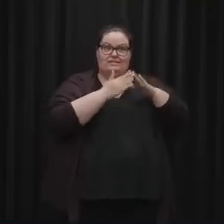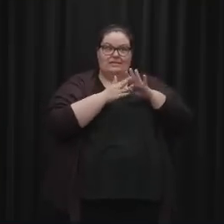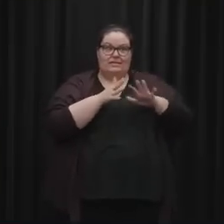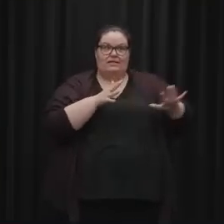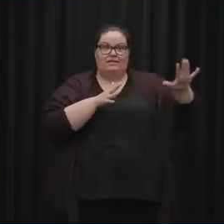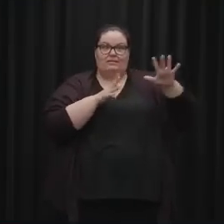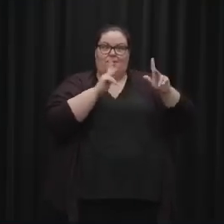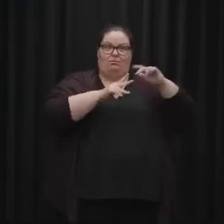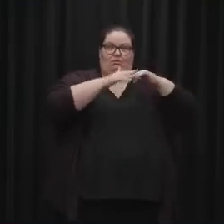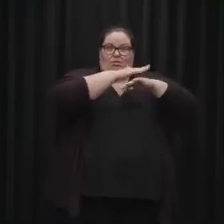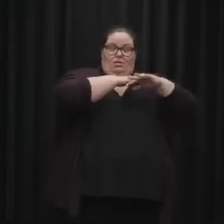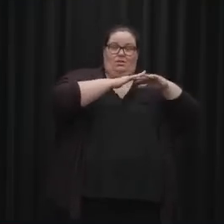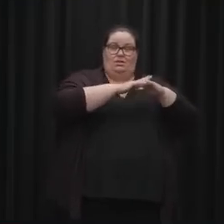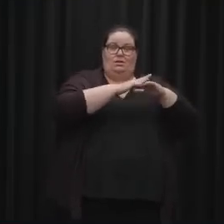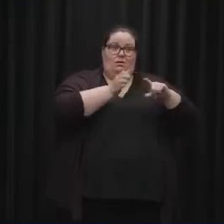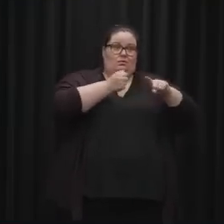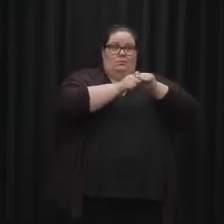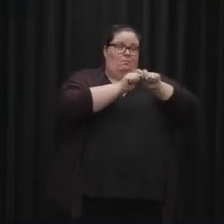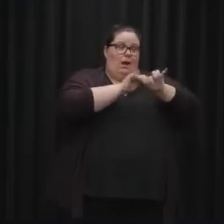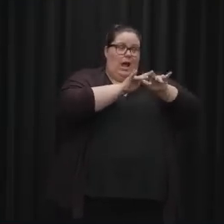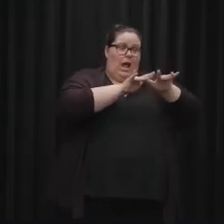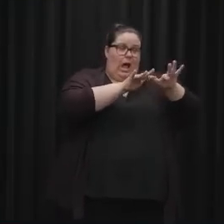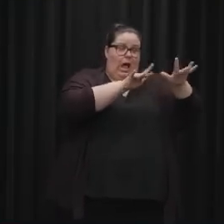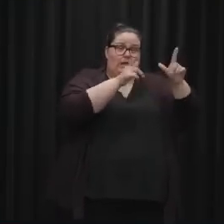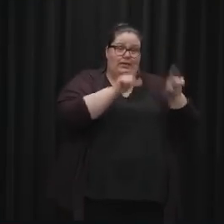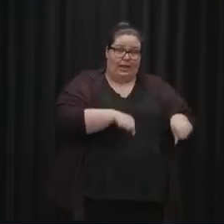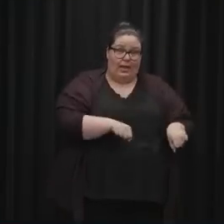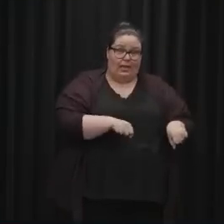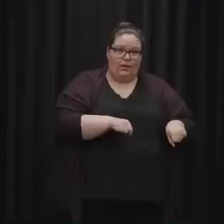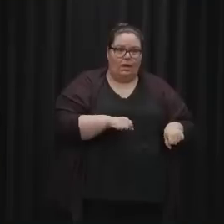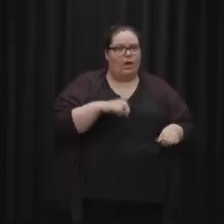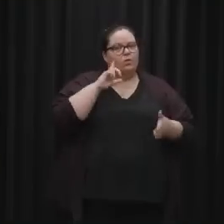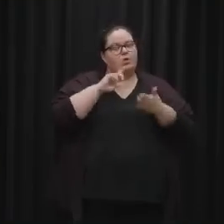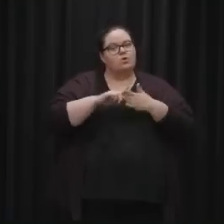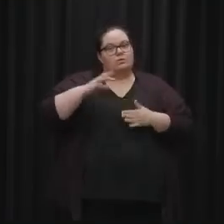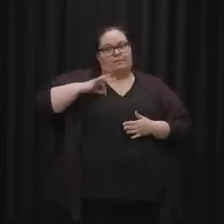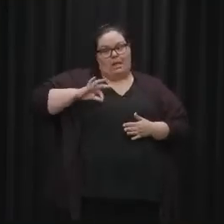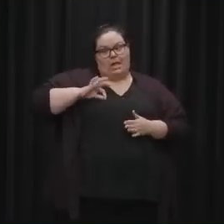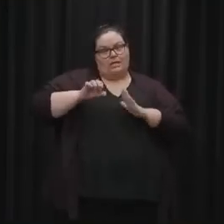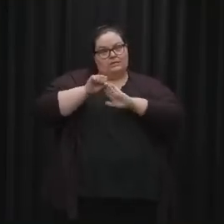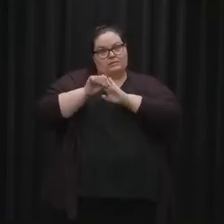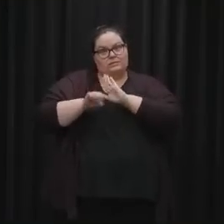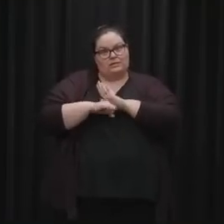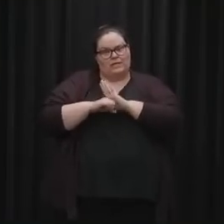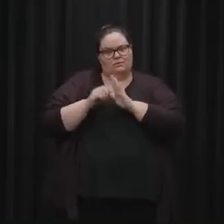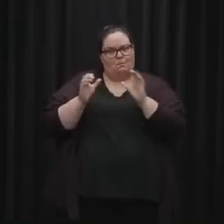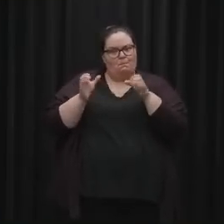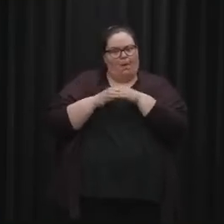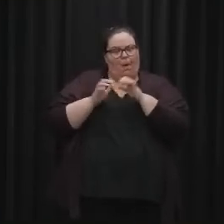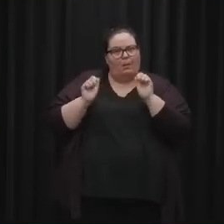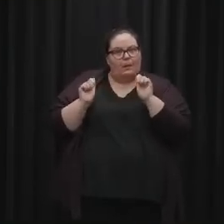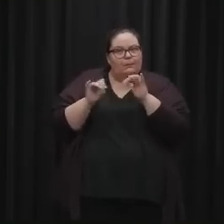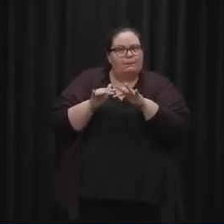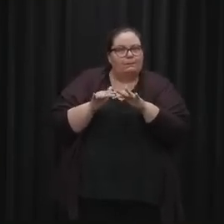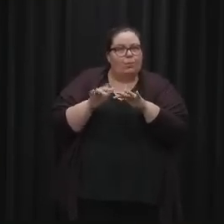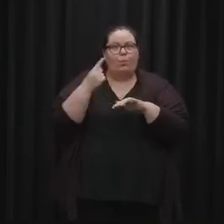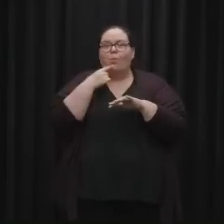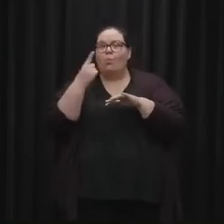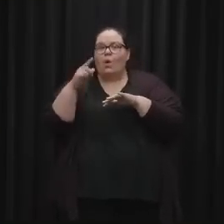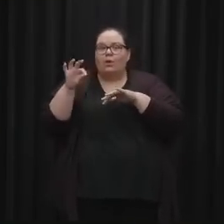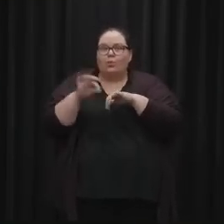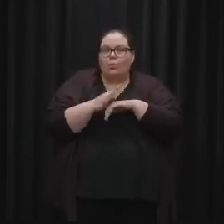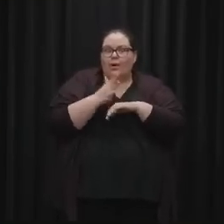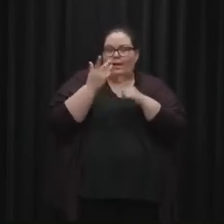and highly populated areas. In Maine, we've seen what can happen even in a small gathering. A wedding